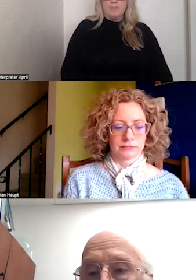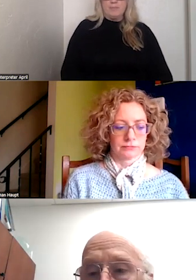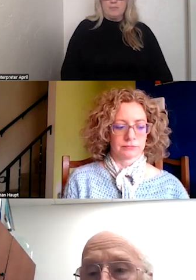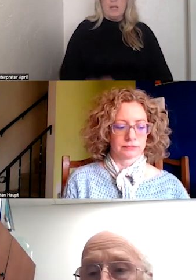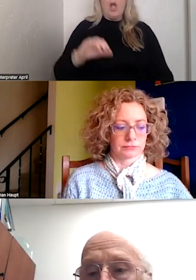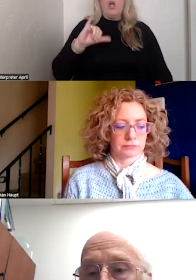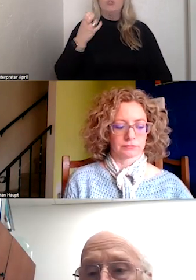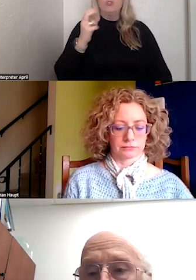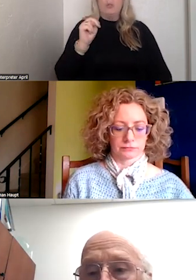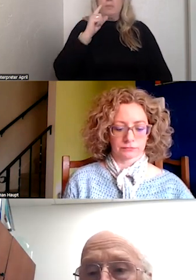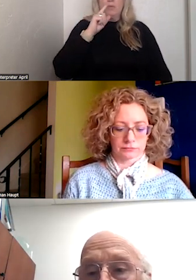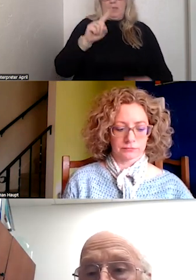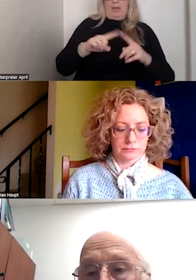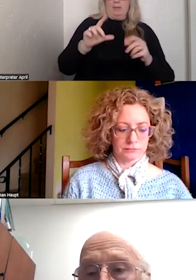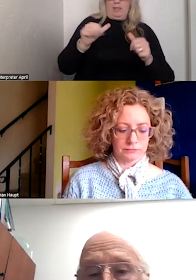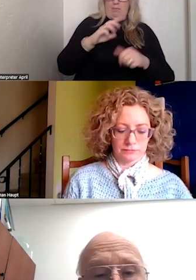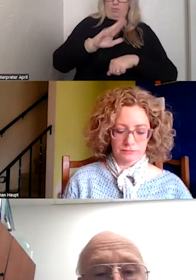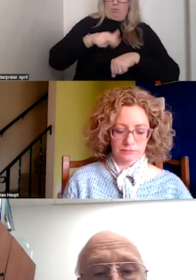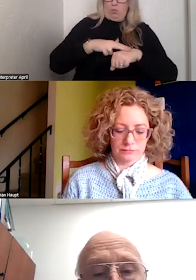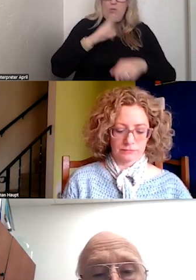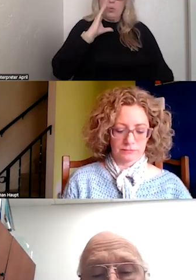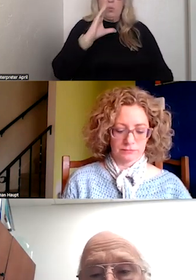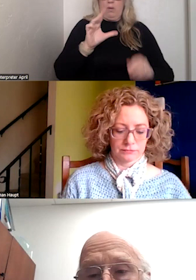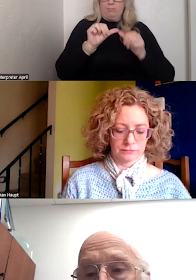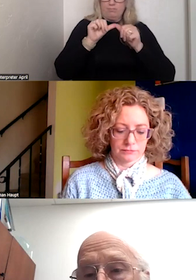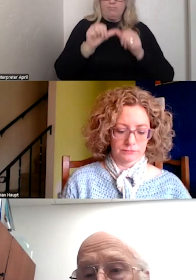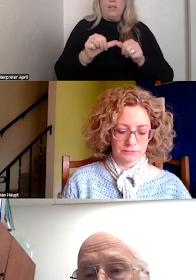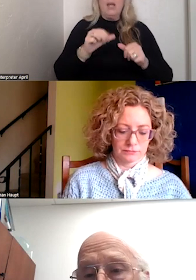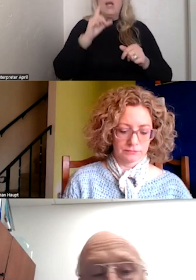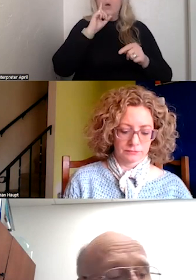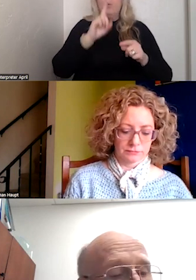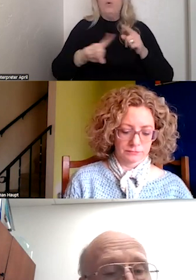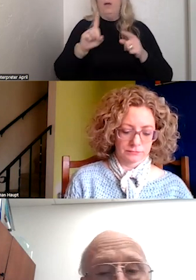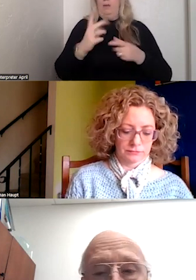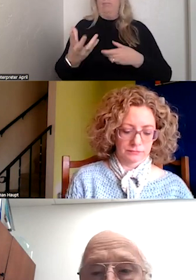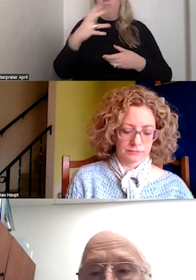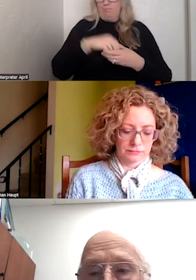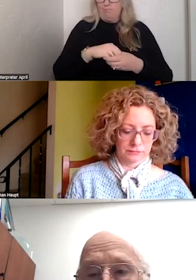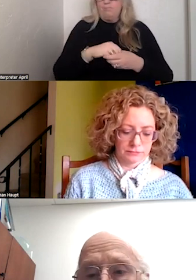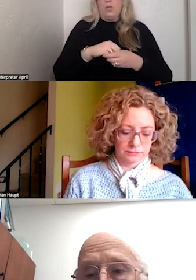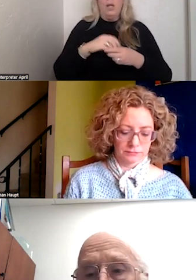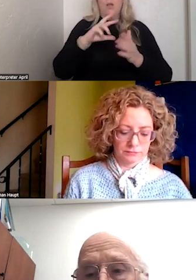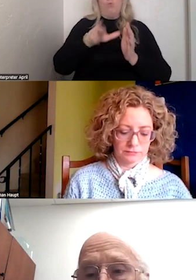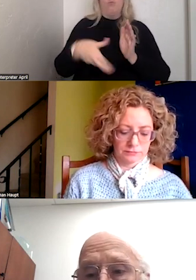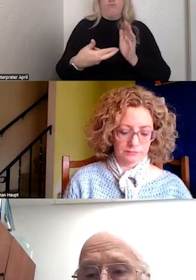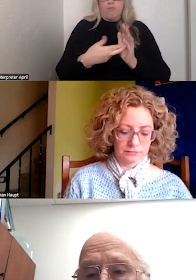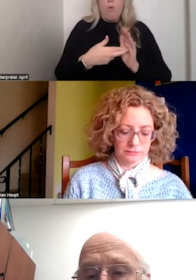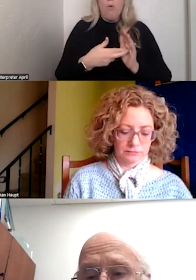John Palmieri, of course, will be continuing to play an instrumental role,